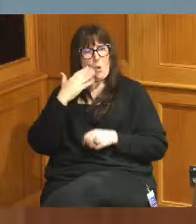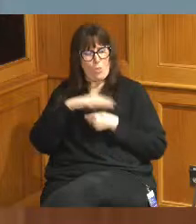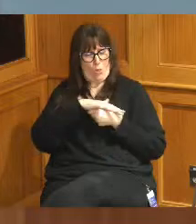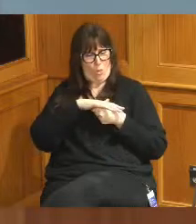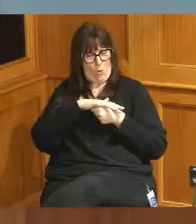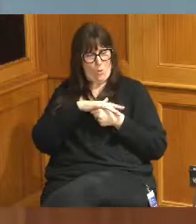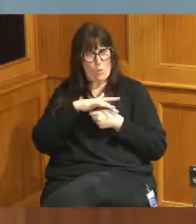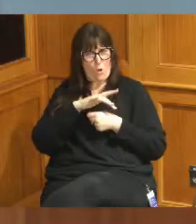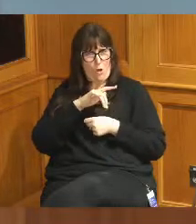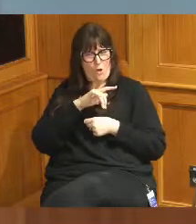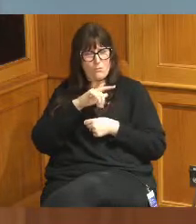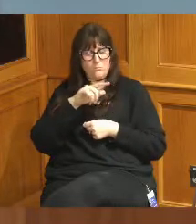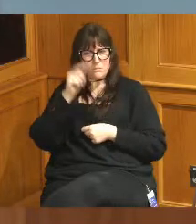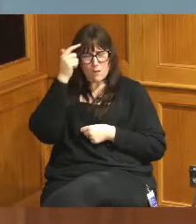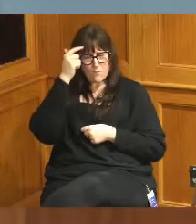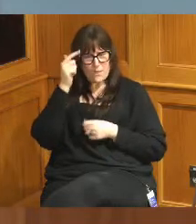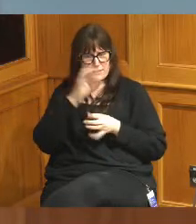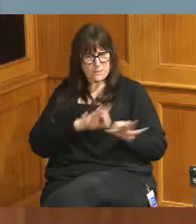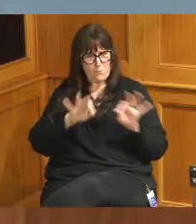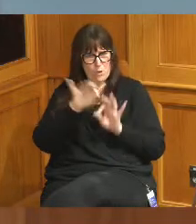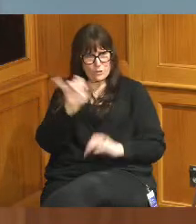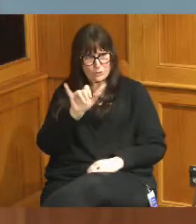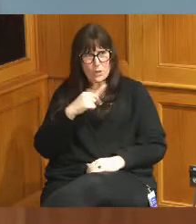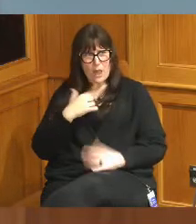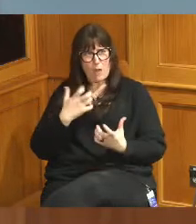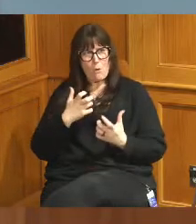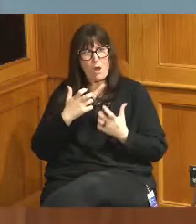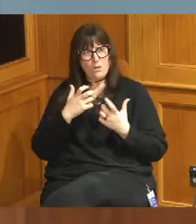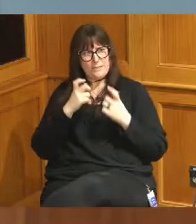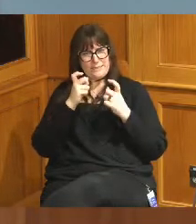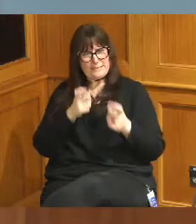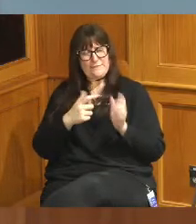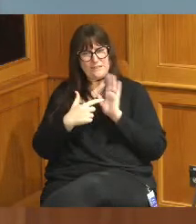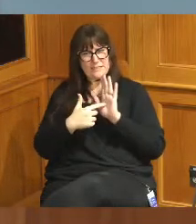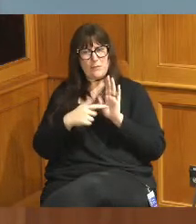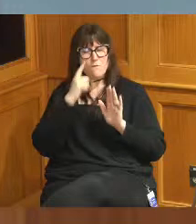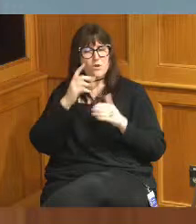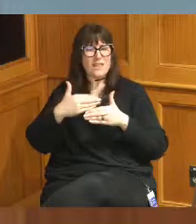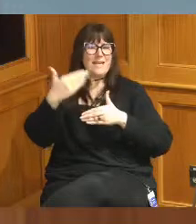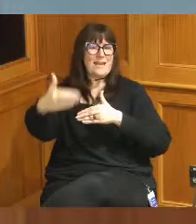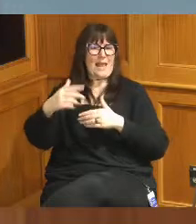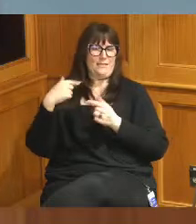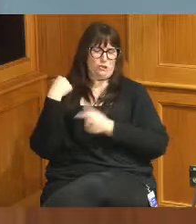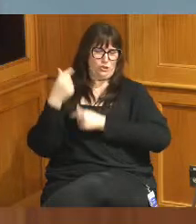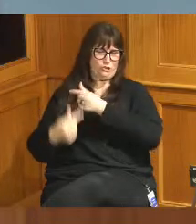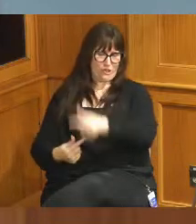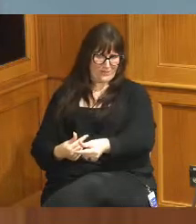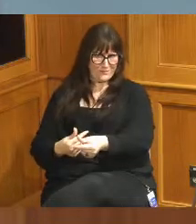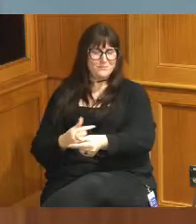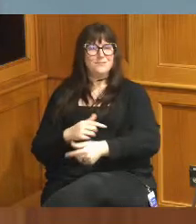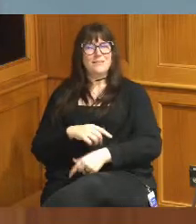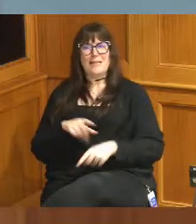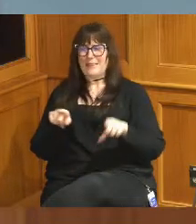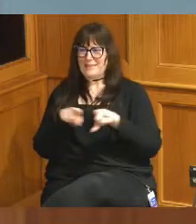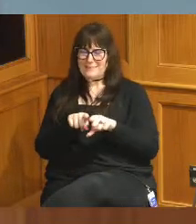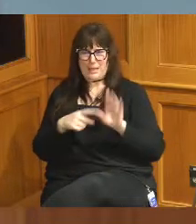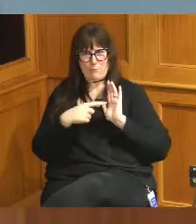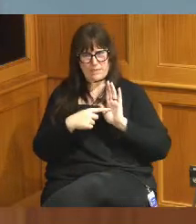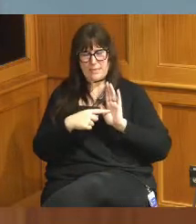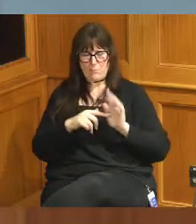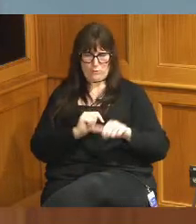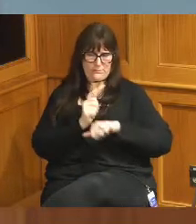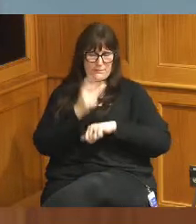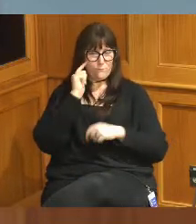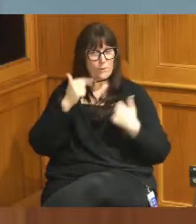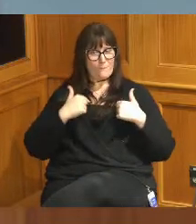is very important. And I would like to give the example to the next generation that will come after, the same example that was set